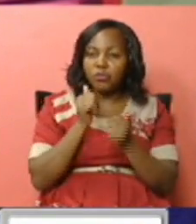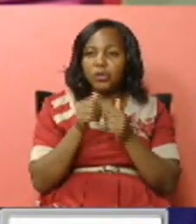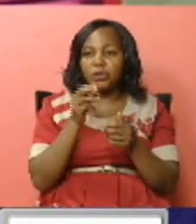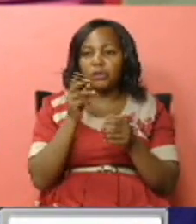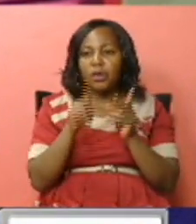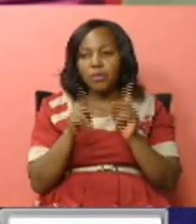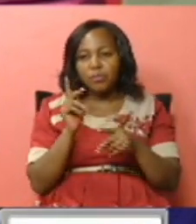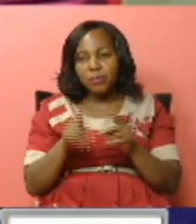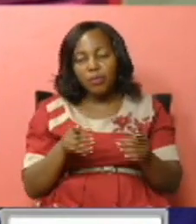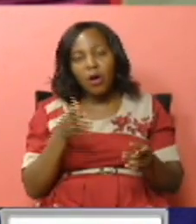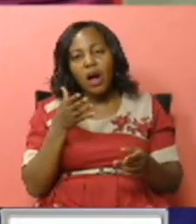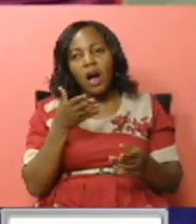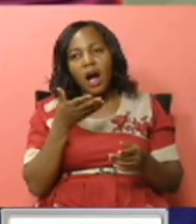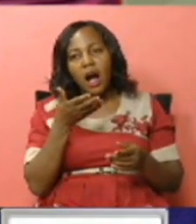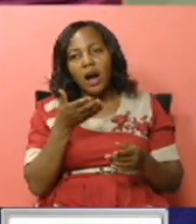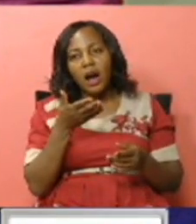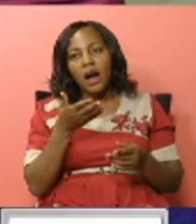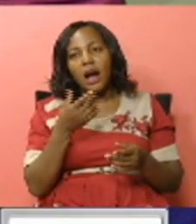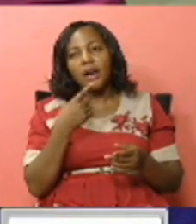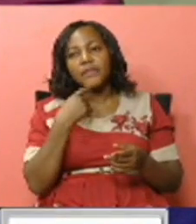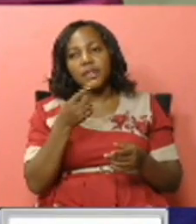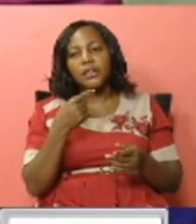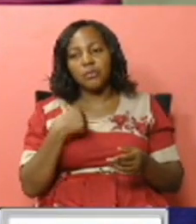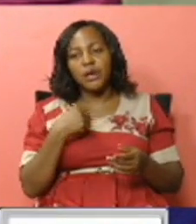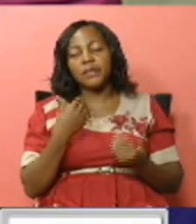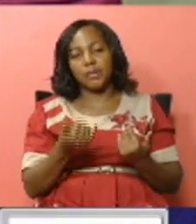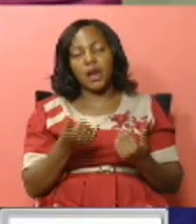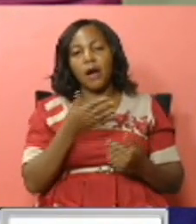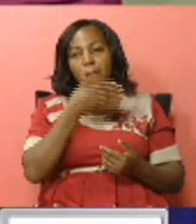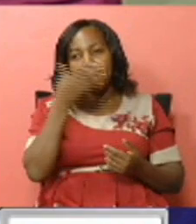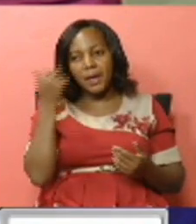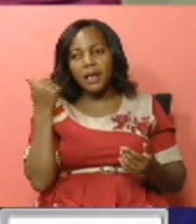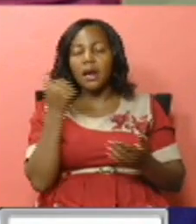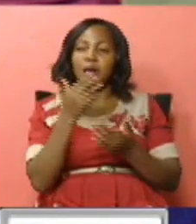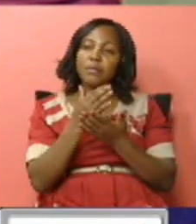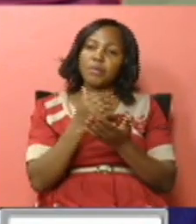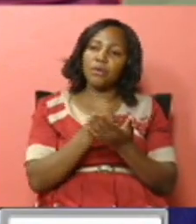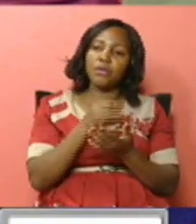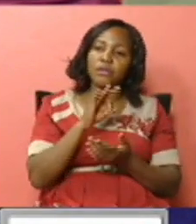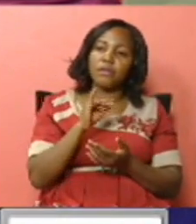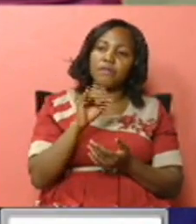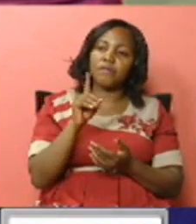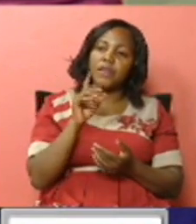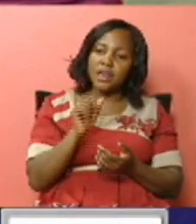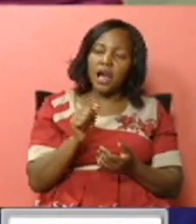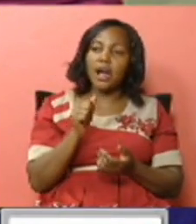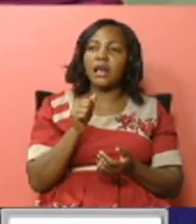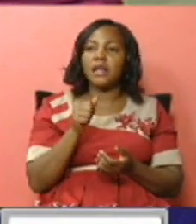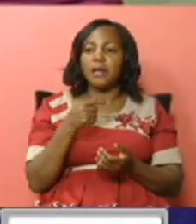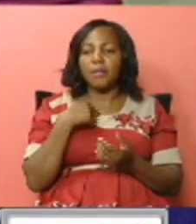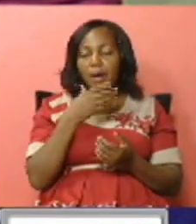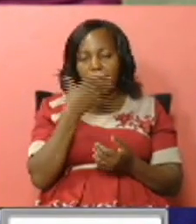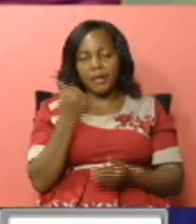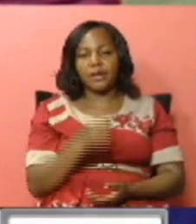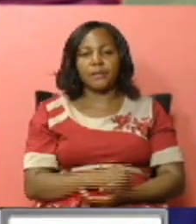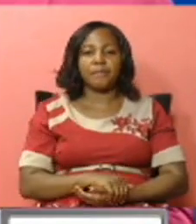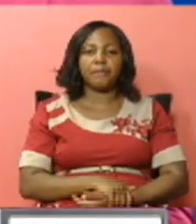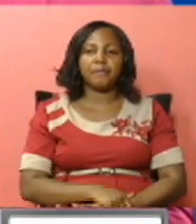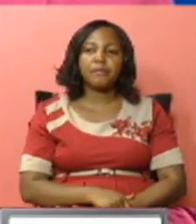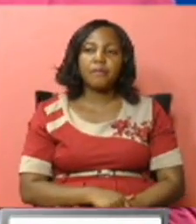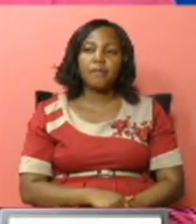go through your hands and have been able to say, you know what, I am better and the war is no longer affecting me. Of